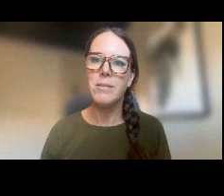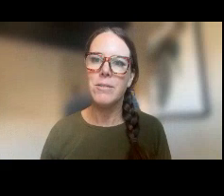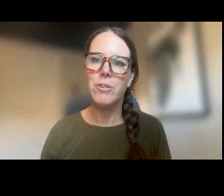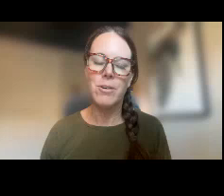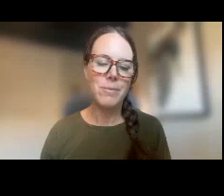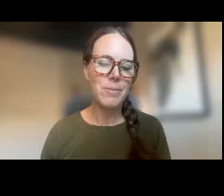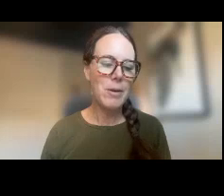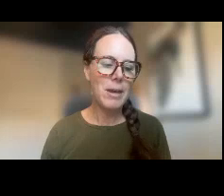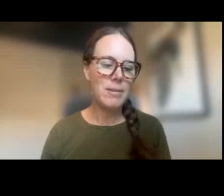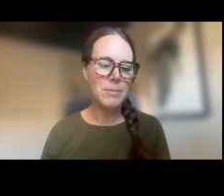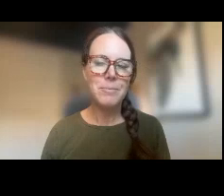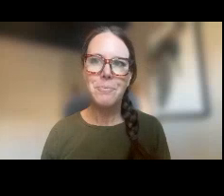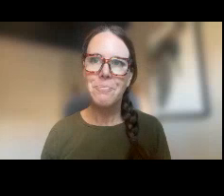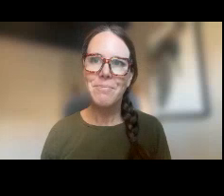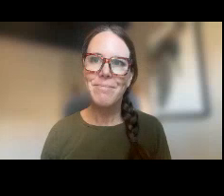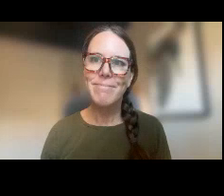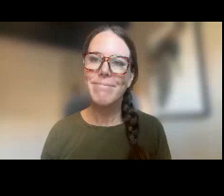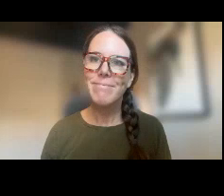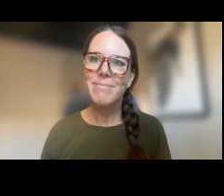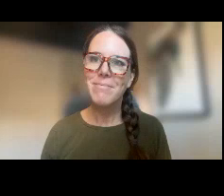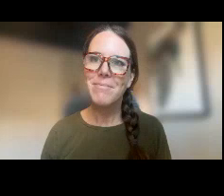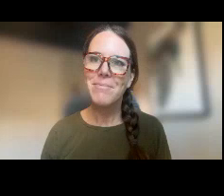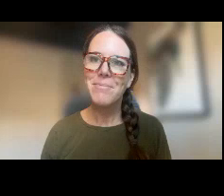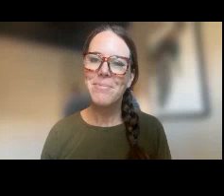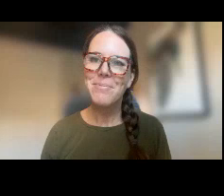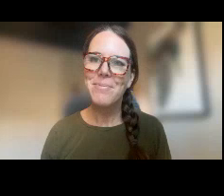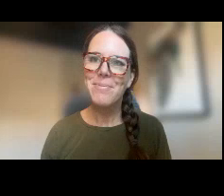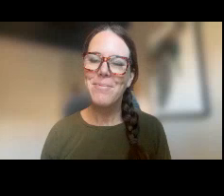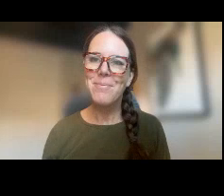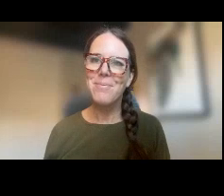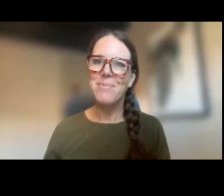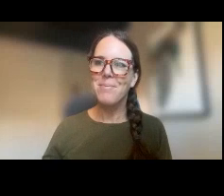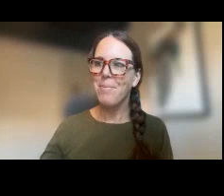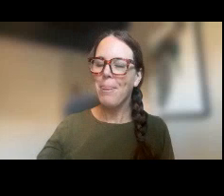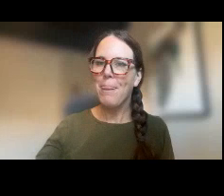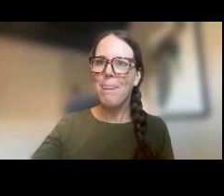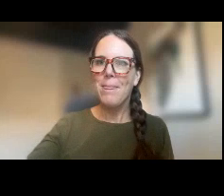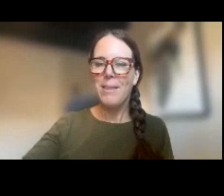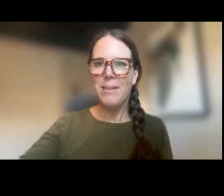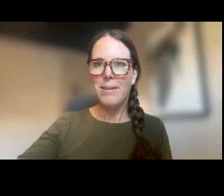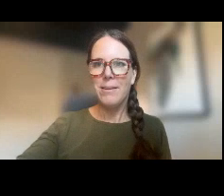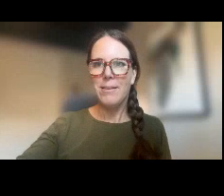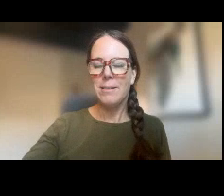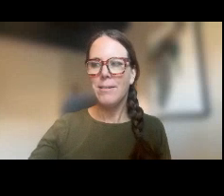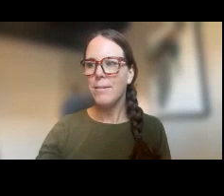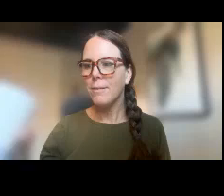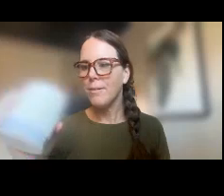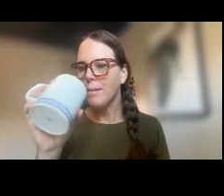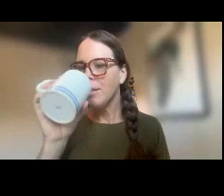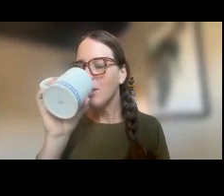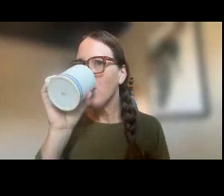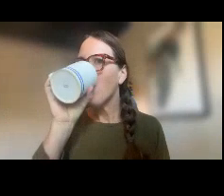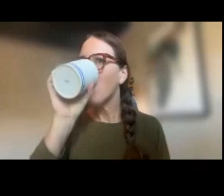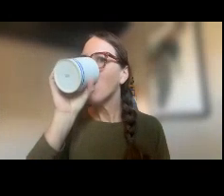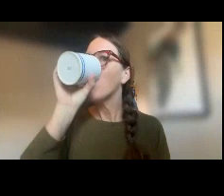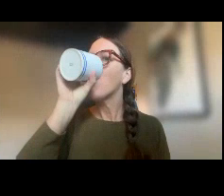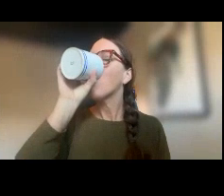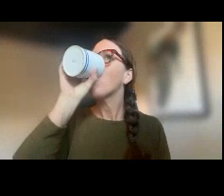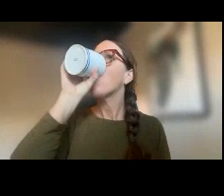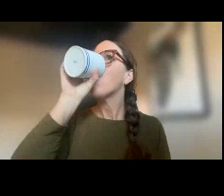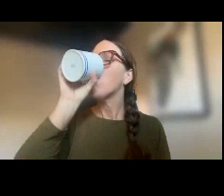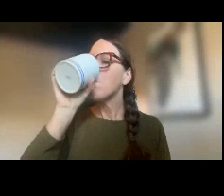to be sure. Okay. Here's what I can propose, because I am conscious of how much effort and time this takes,